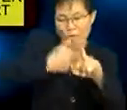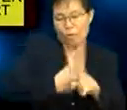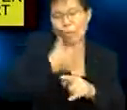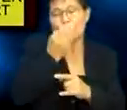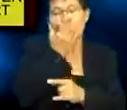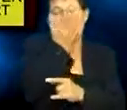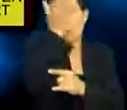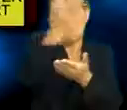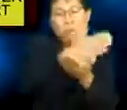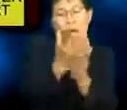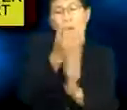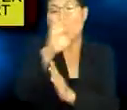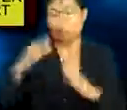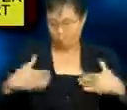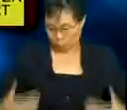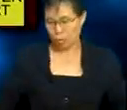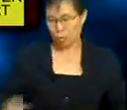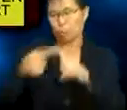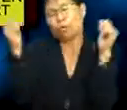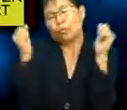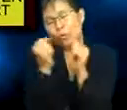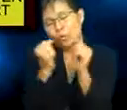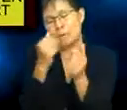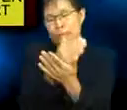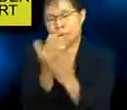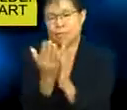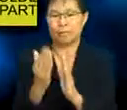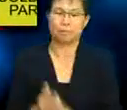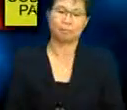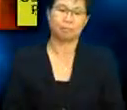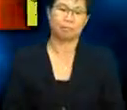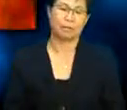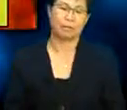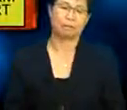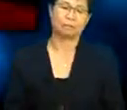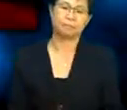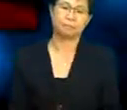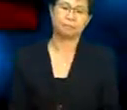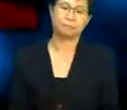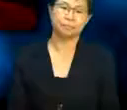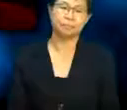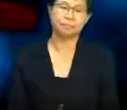carries heat from the warm parts of the body to the colder parts.